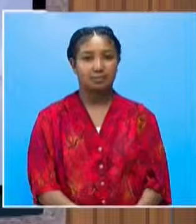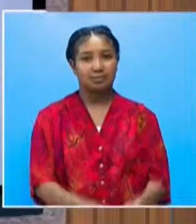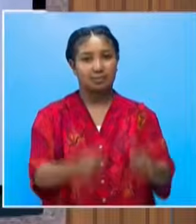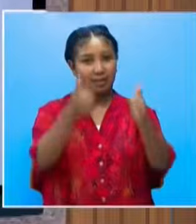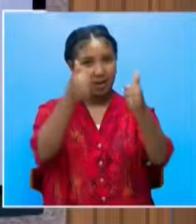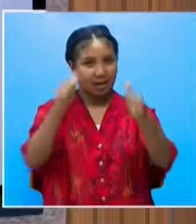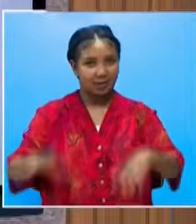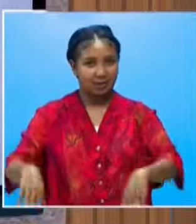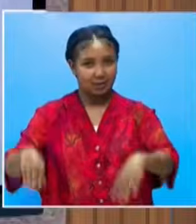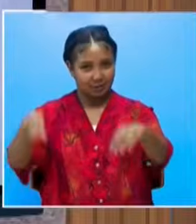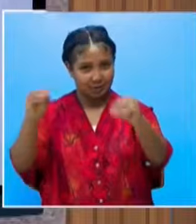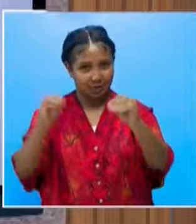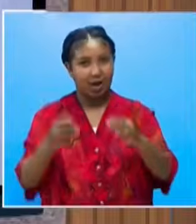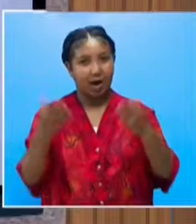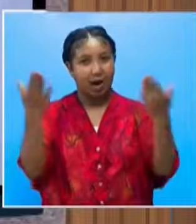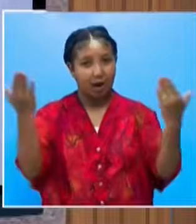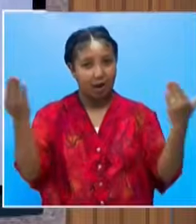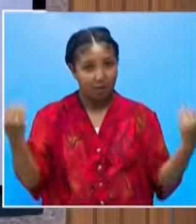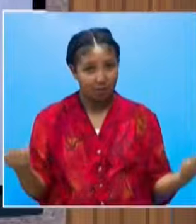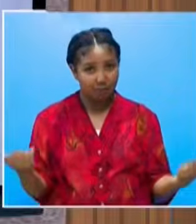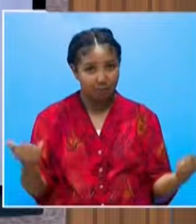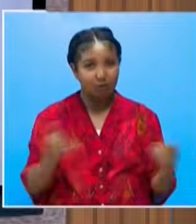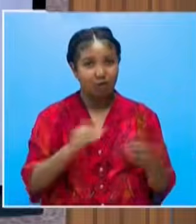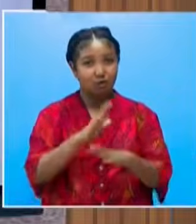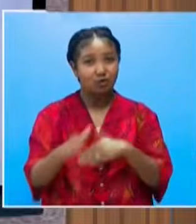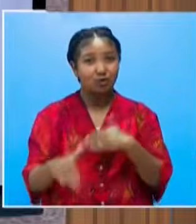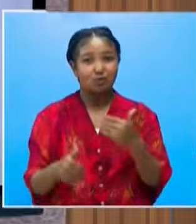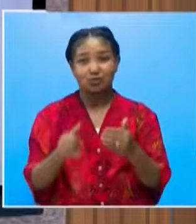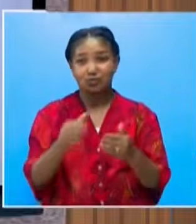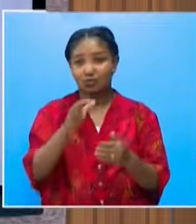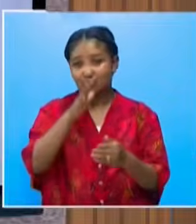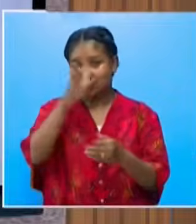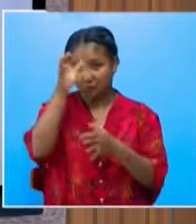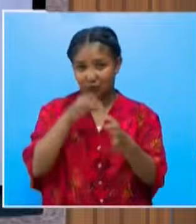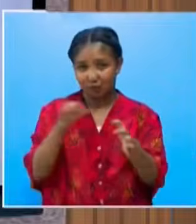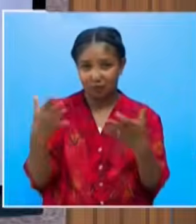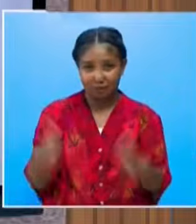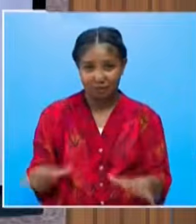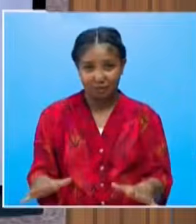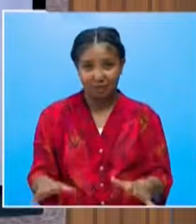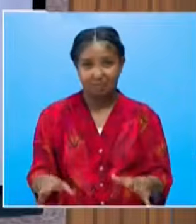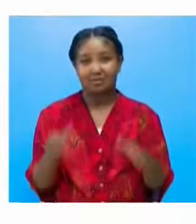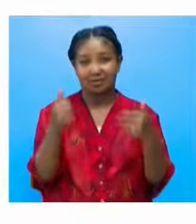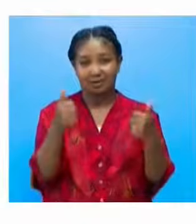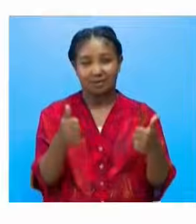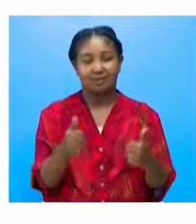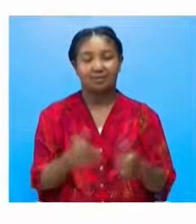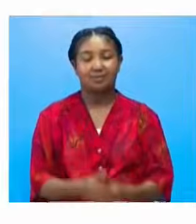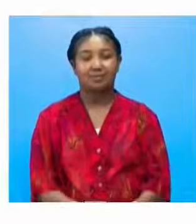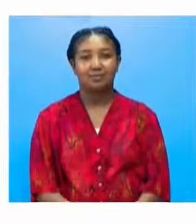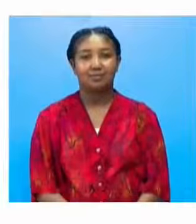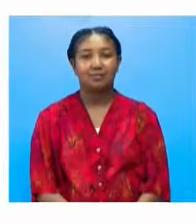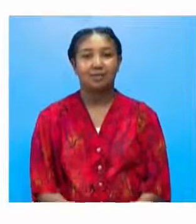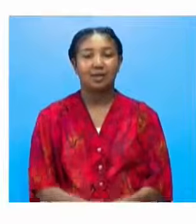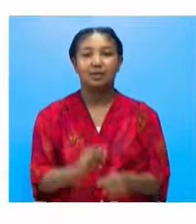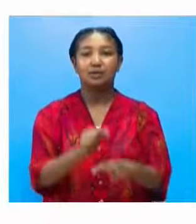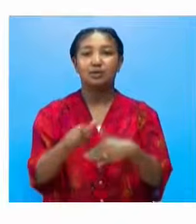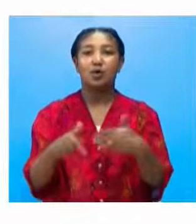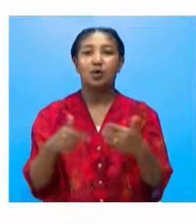Nice students. I hope you talk to your parents. Isn't it? Nice.